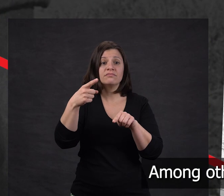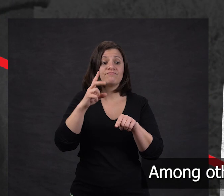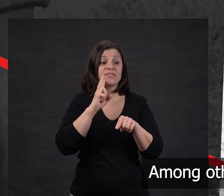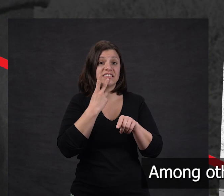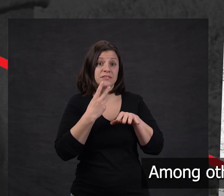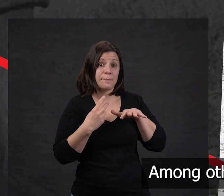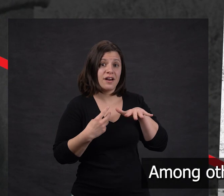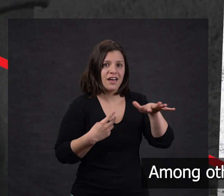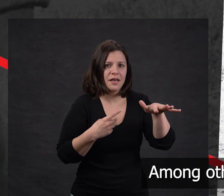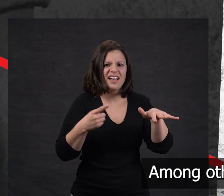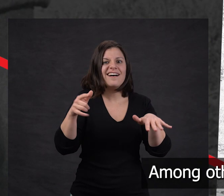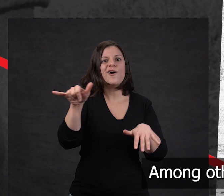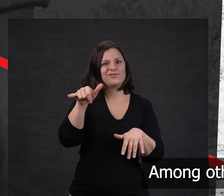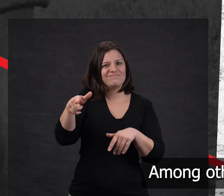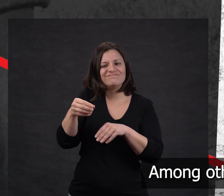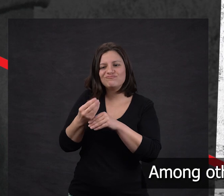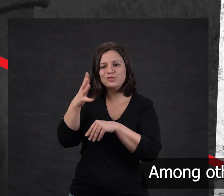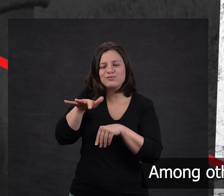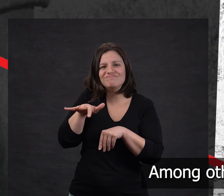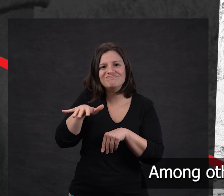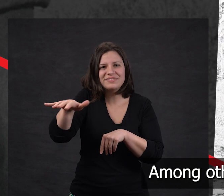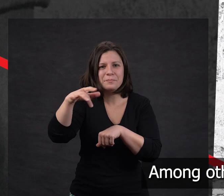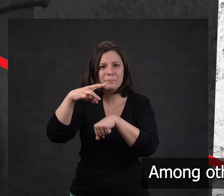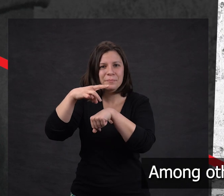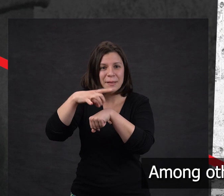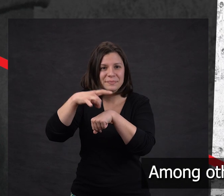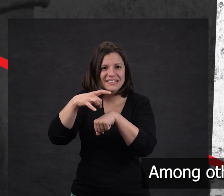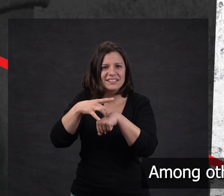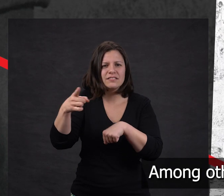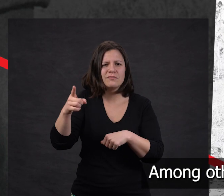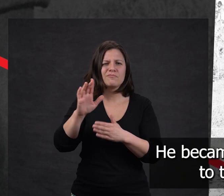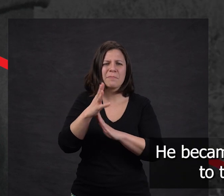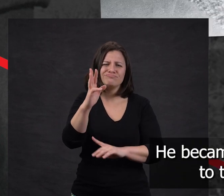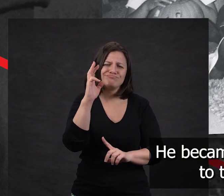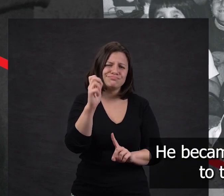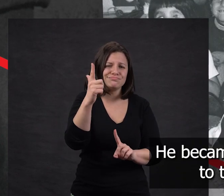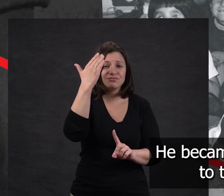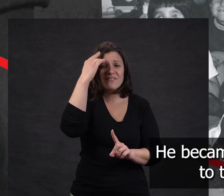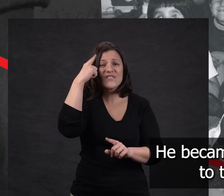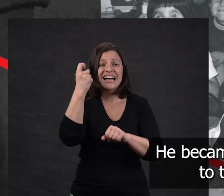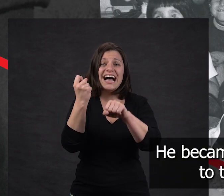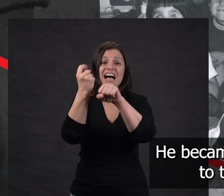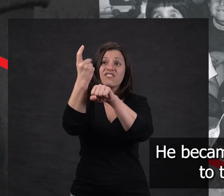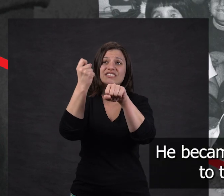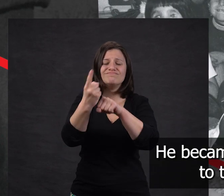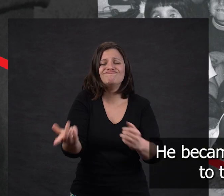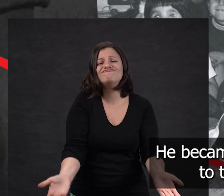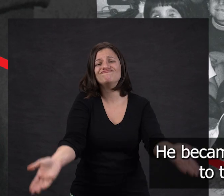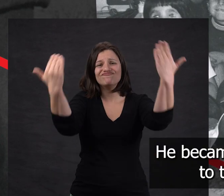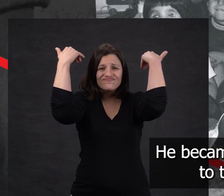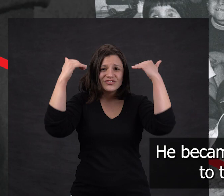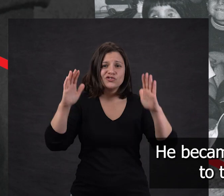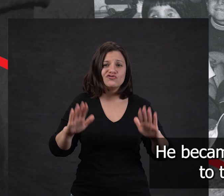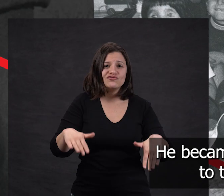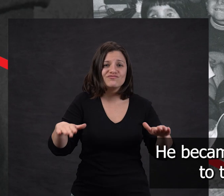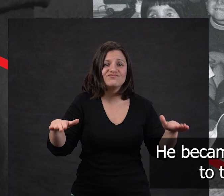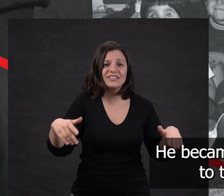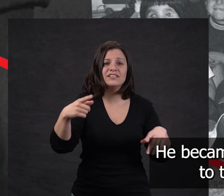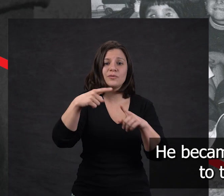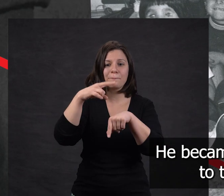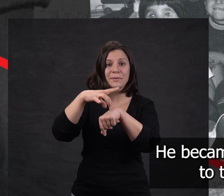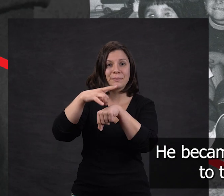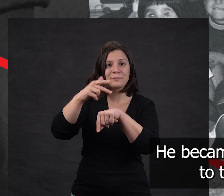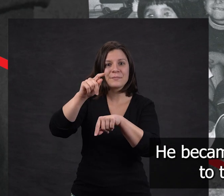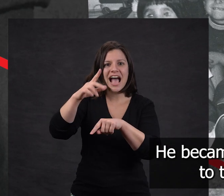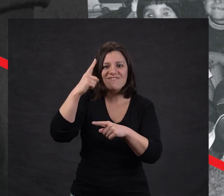Among other vegetables, he grew pumpkins. He became well known for inviting children to the pumpkin patch every fall for a